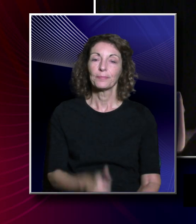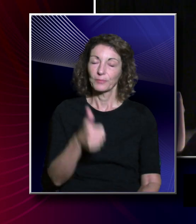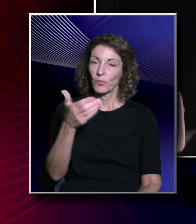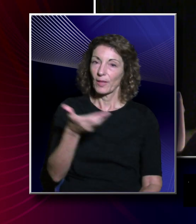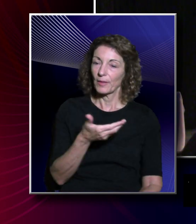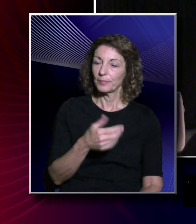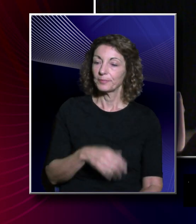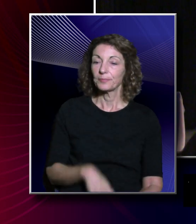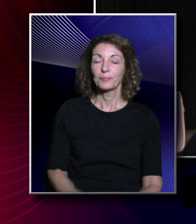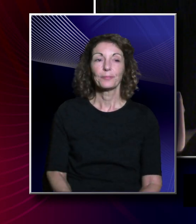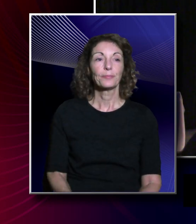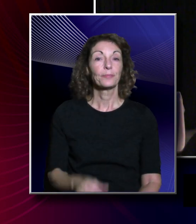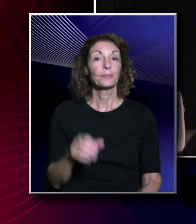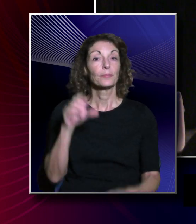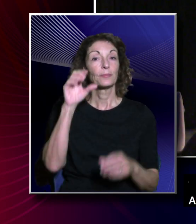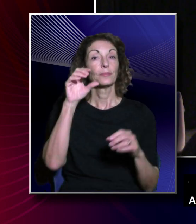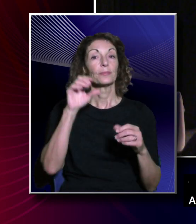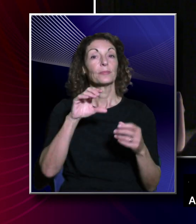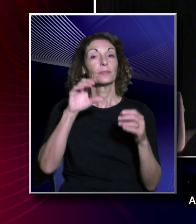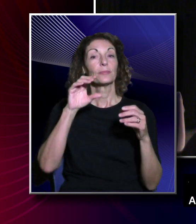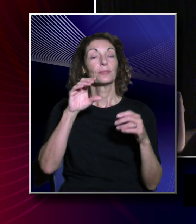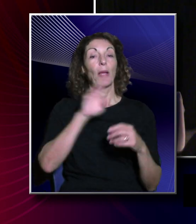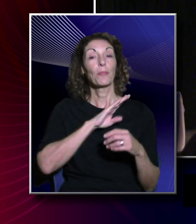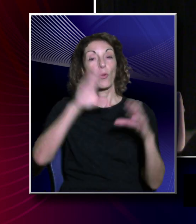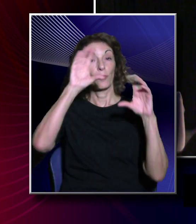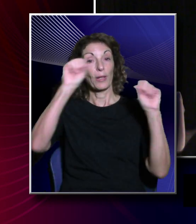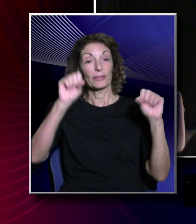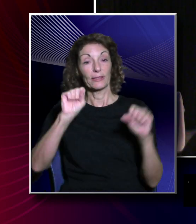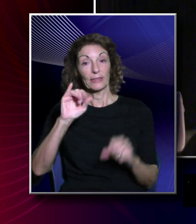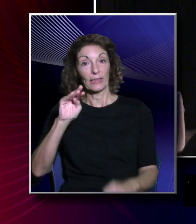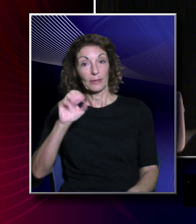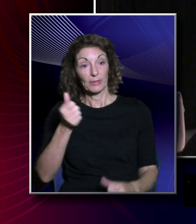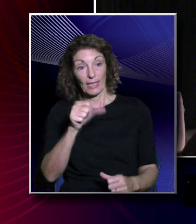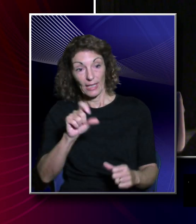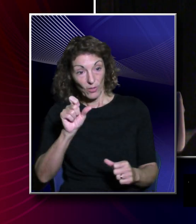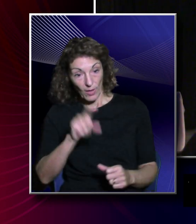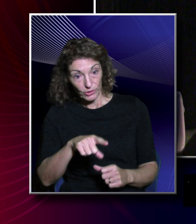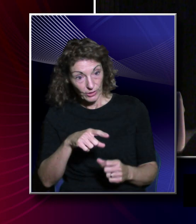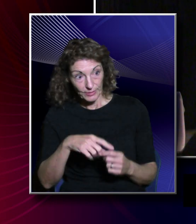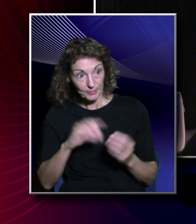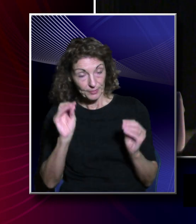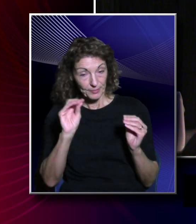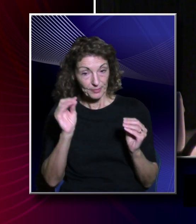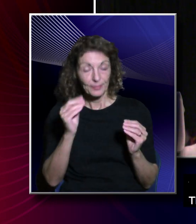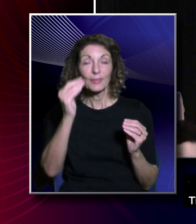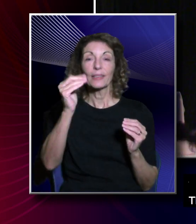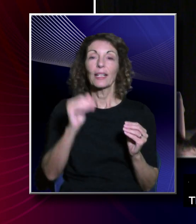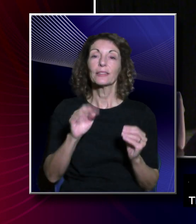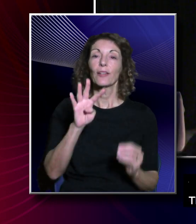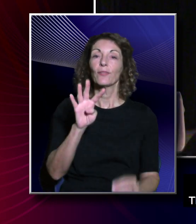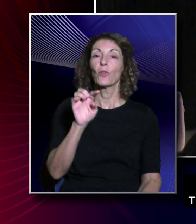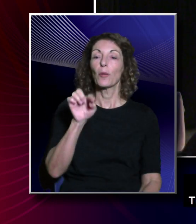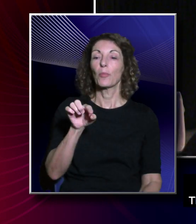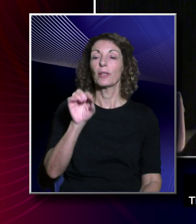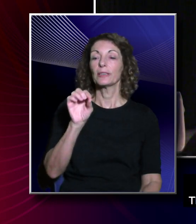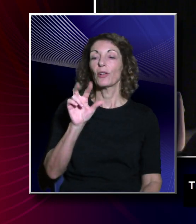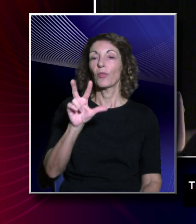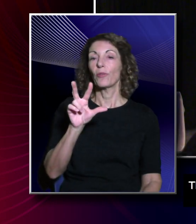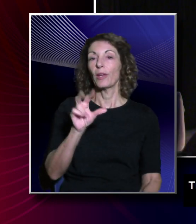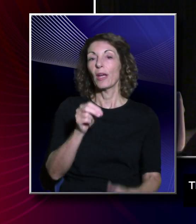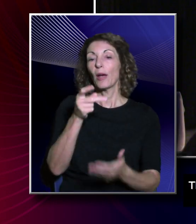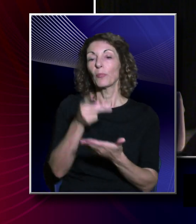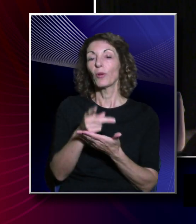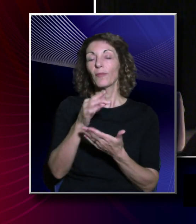Any questions or any other comments? Thank you very much. Thank you. Next is 4.03, approval of superintendent's